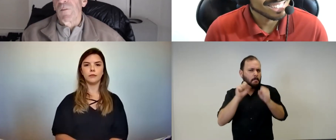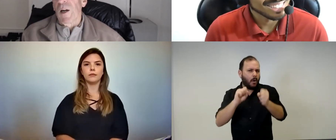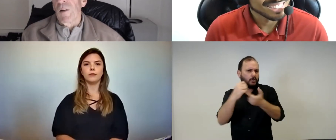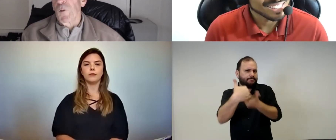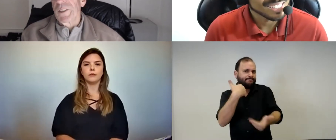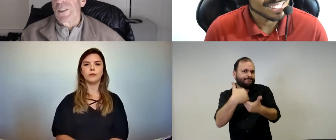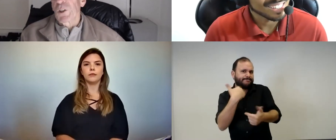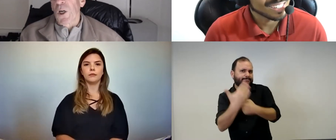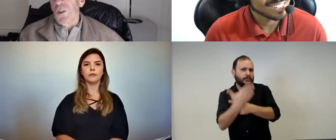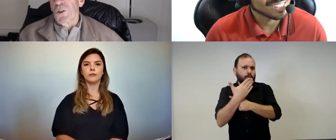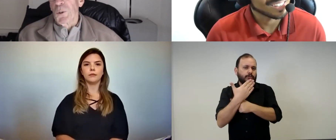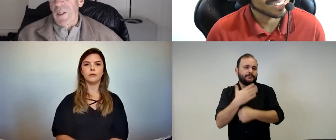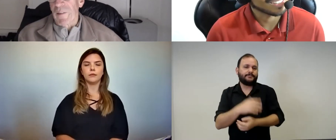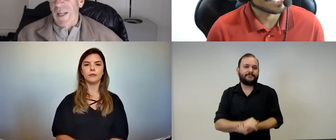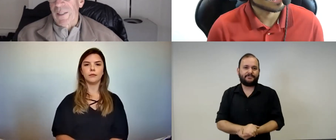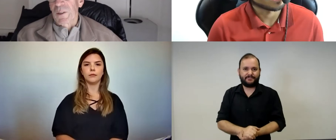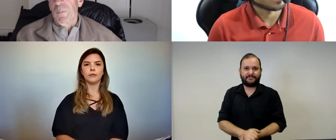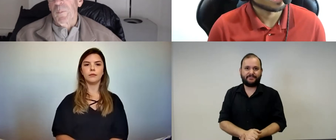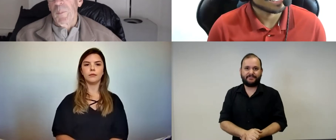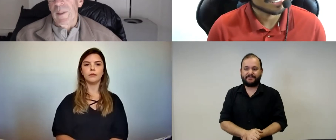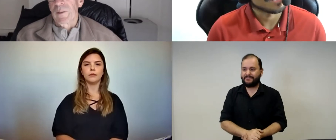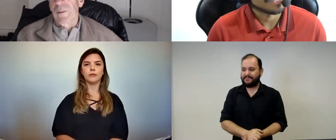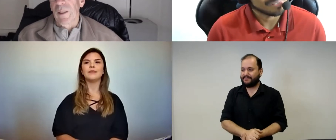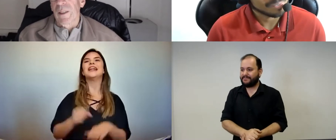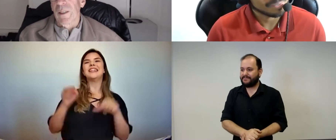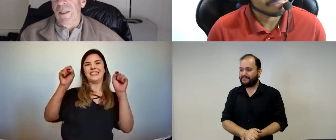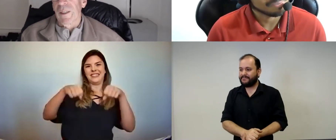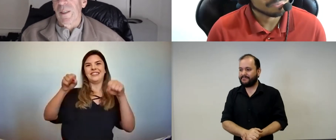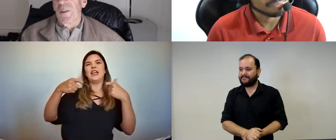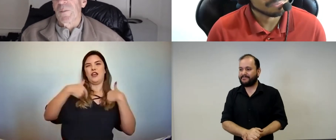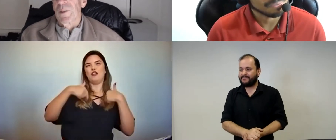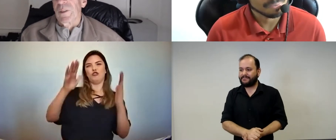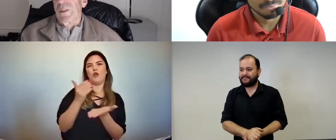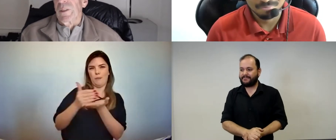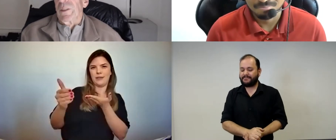Yes, I've already started doing that, but